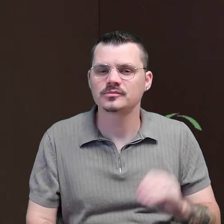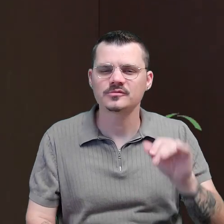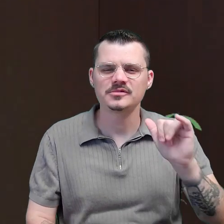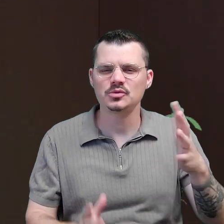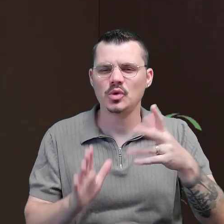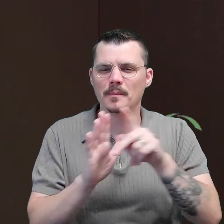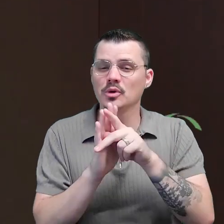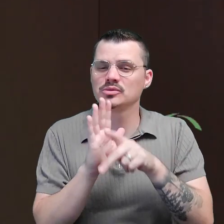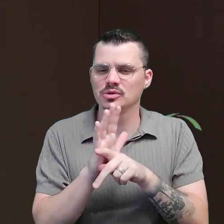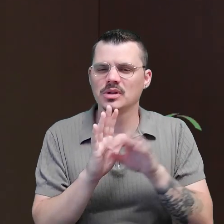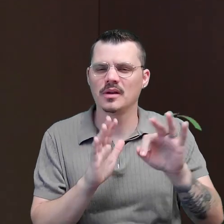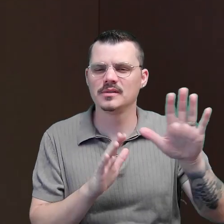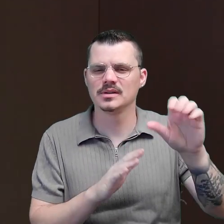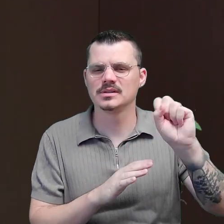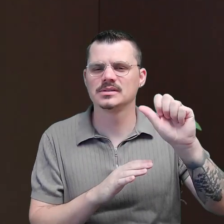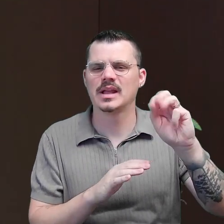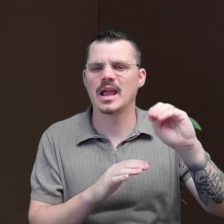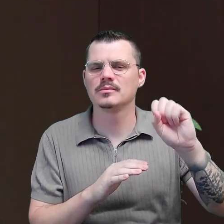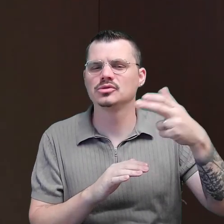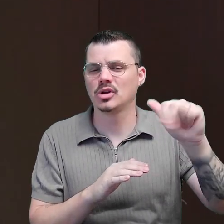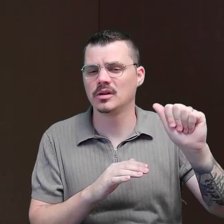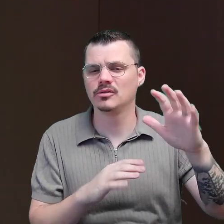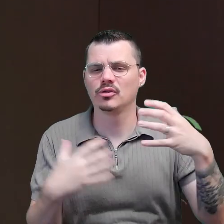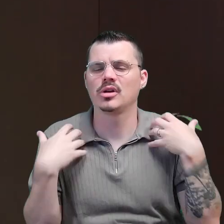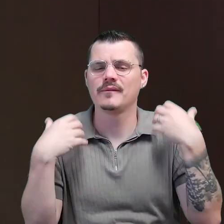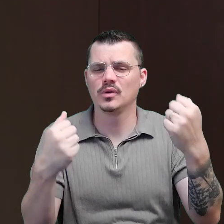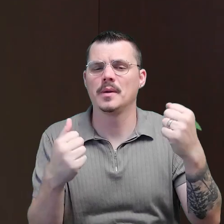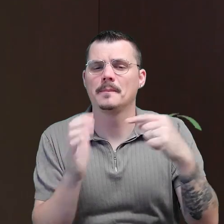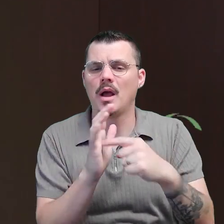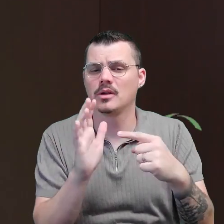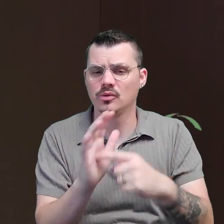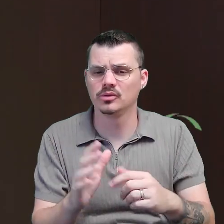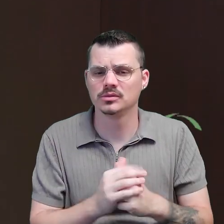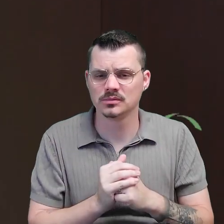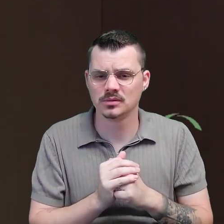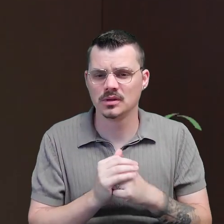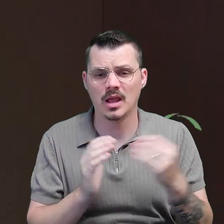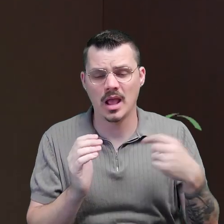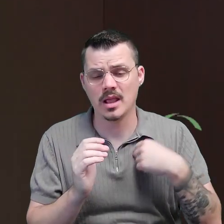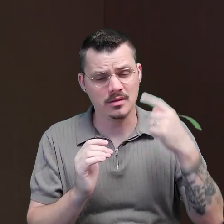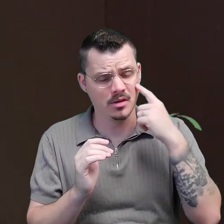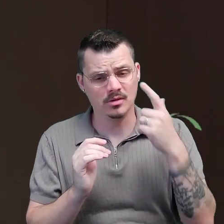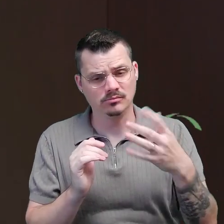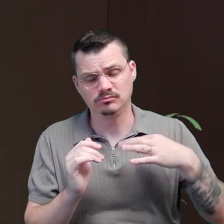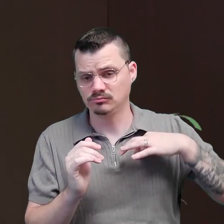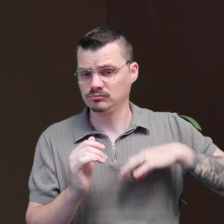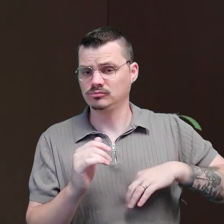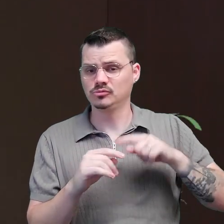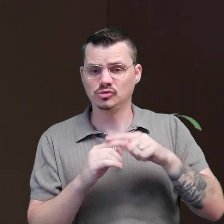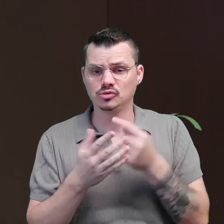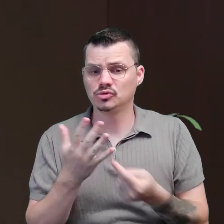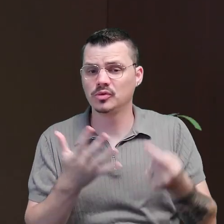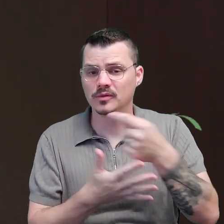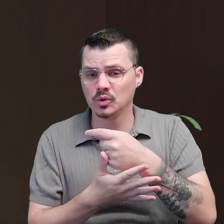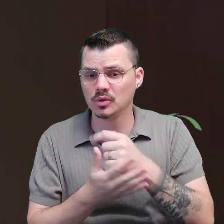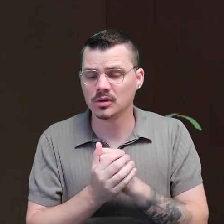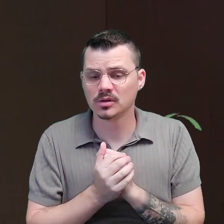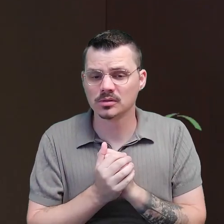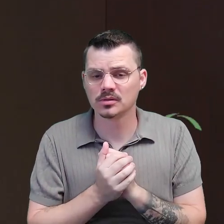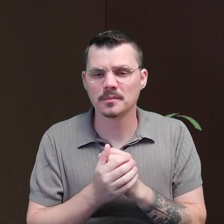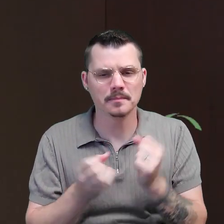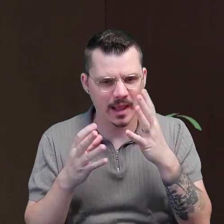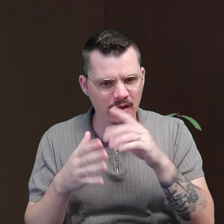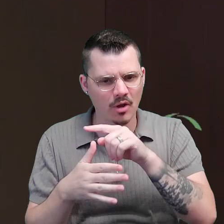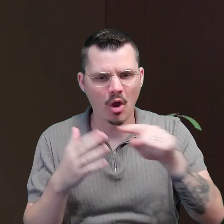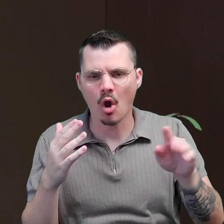So those are principles of Samsha's recovery model, and I think they're useful to review. Many of them,